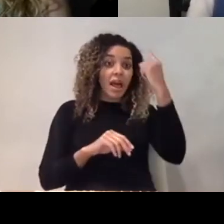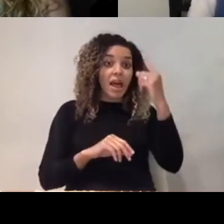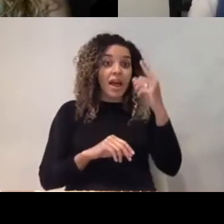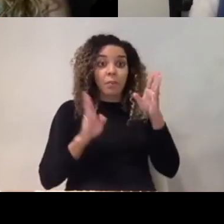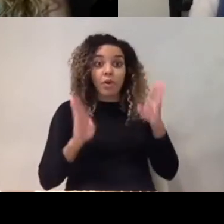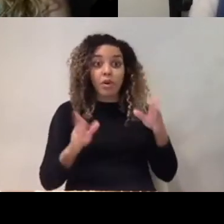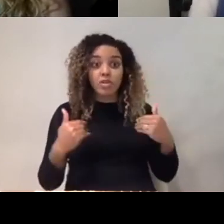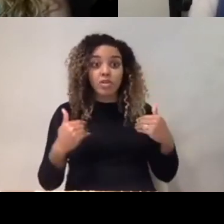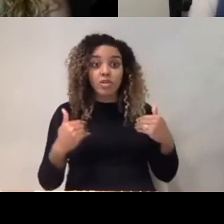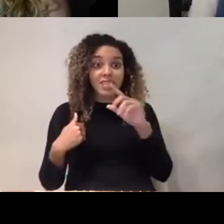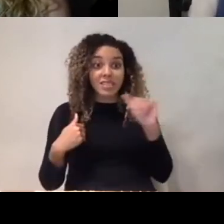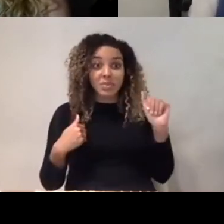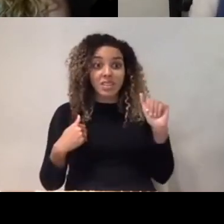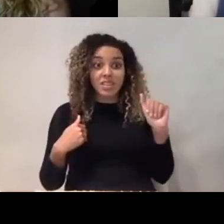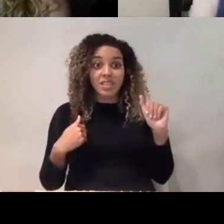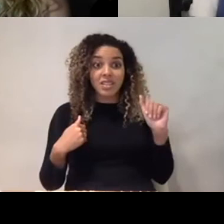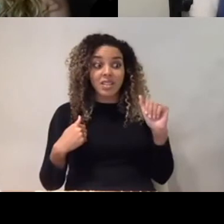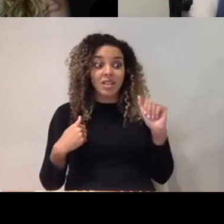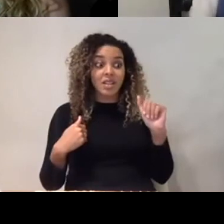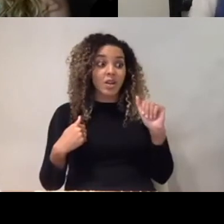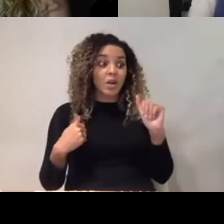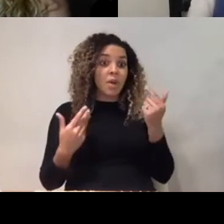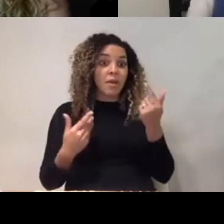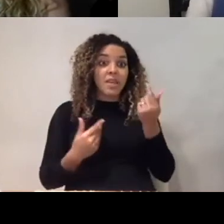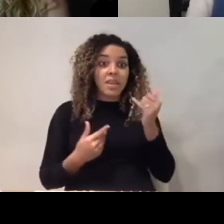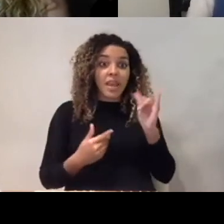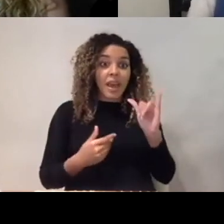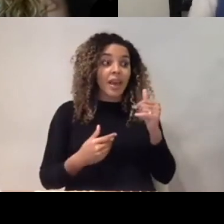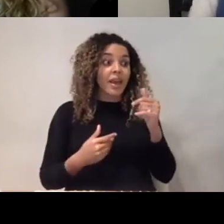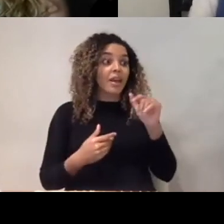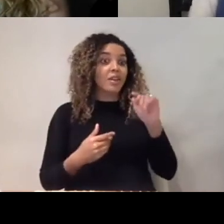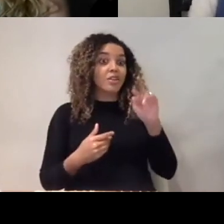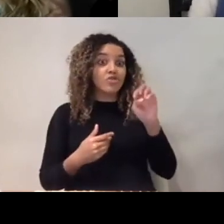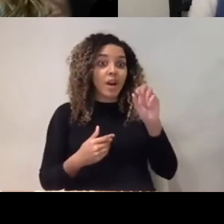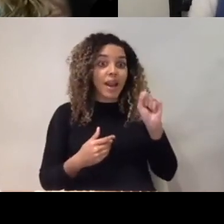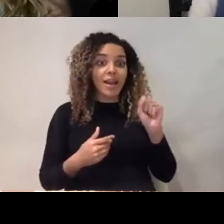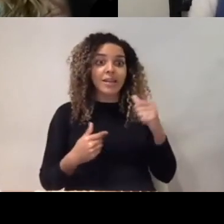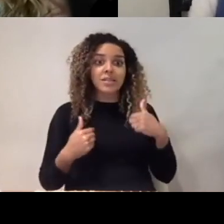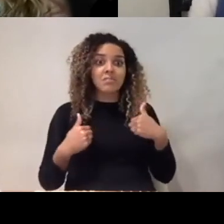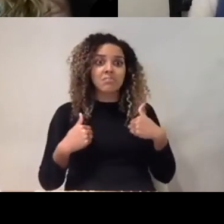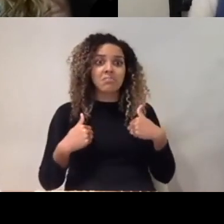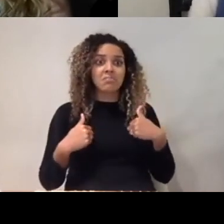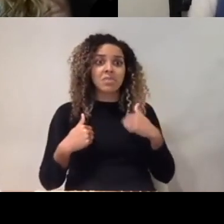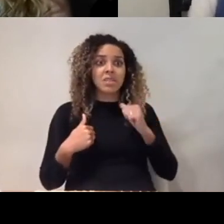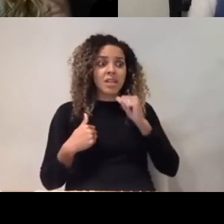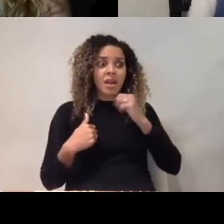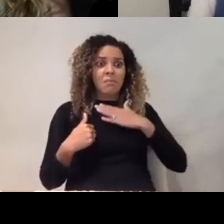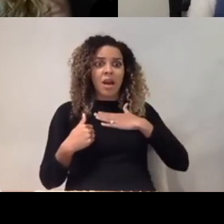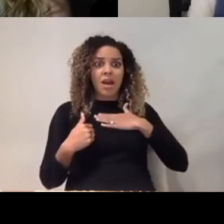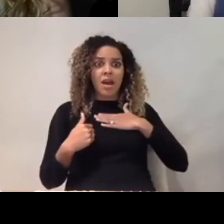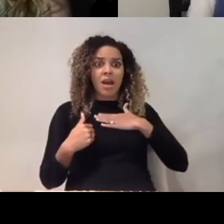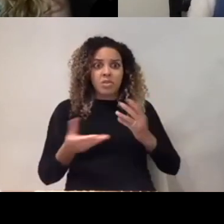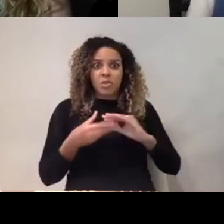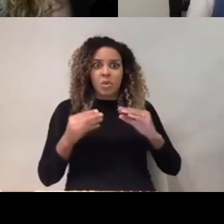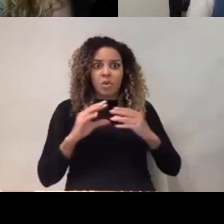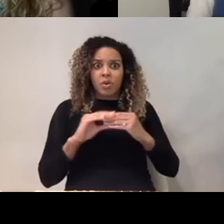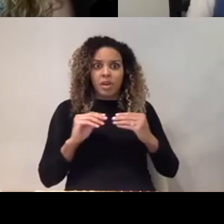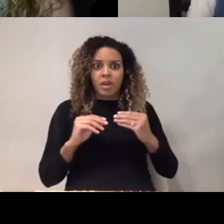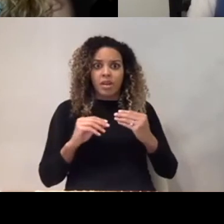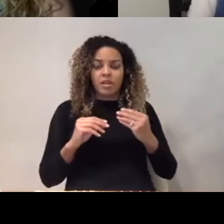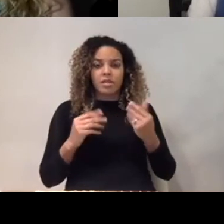a gay or trans disabled person. So, you know, it took this